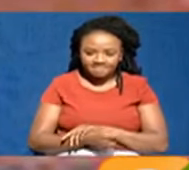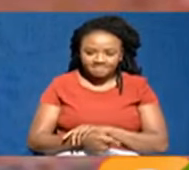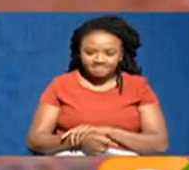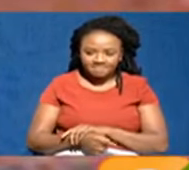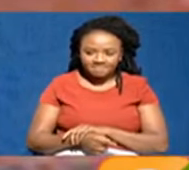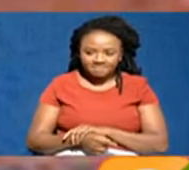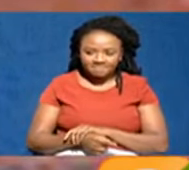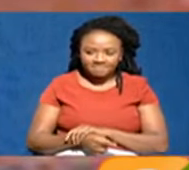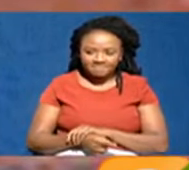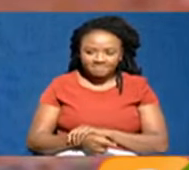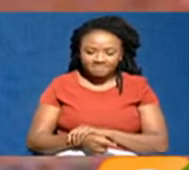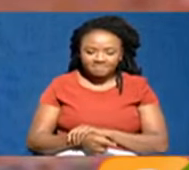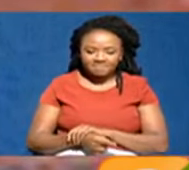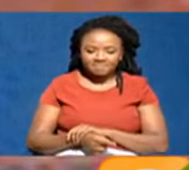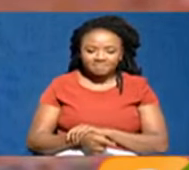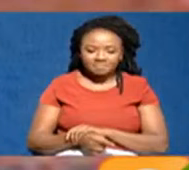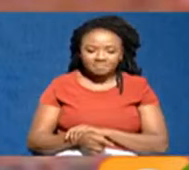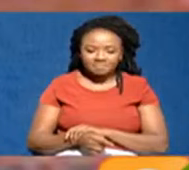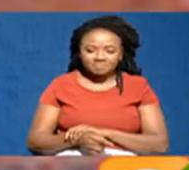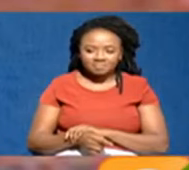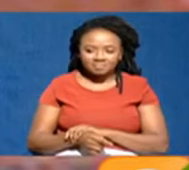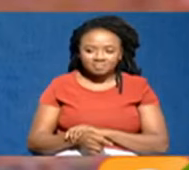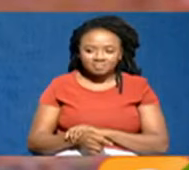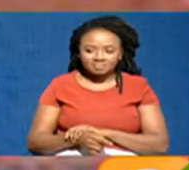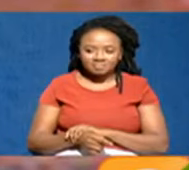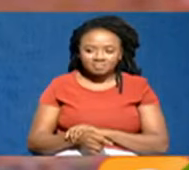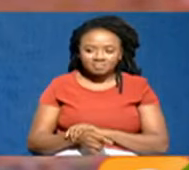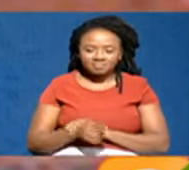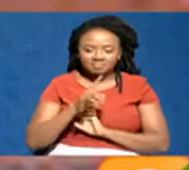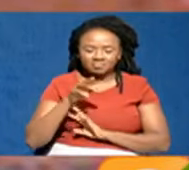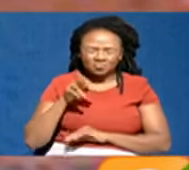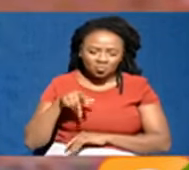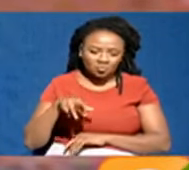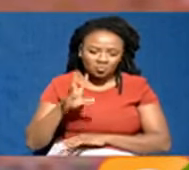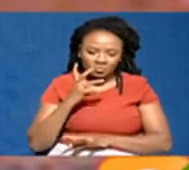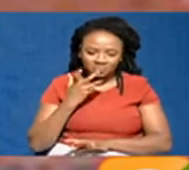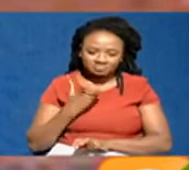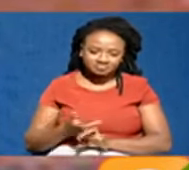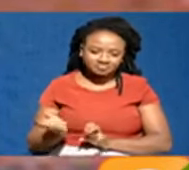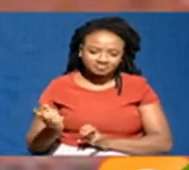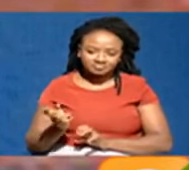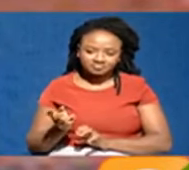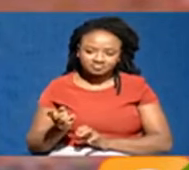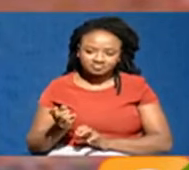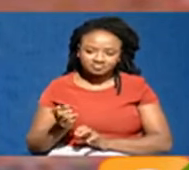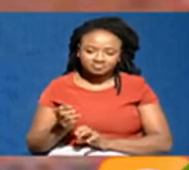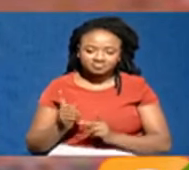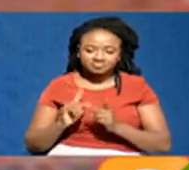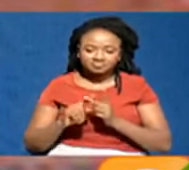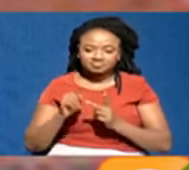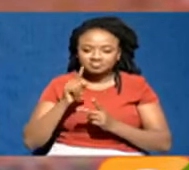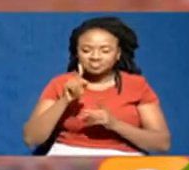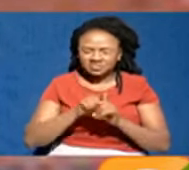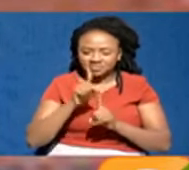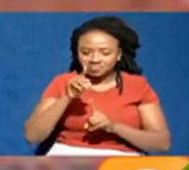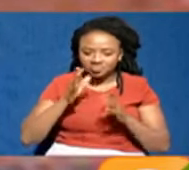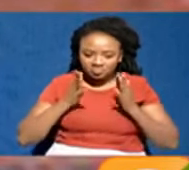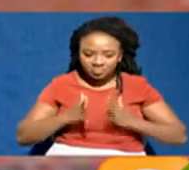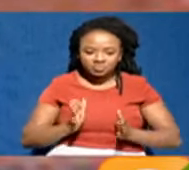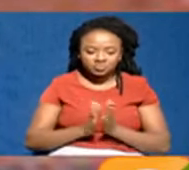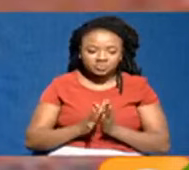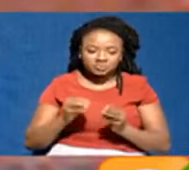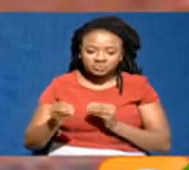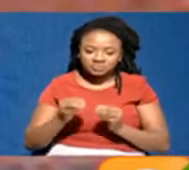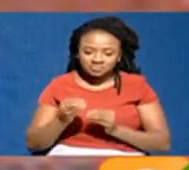join statistics of those that are crash victims and those that people with disability. It's a whole